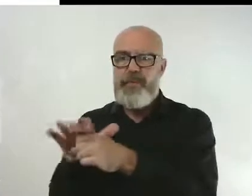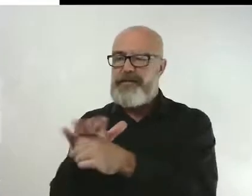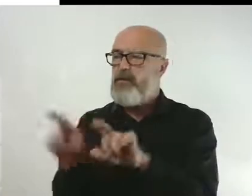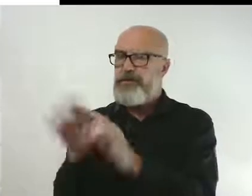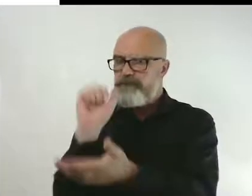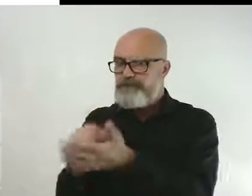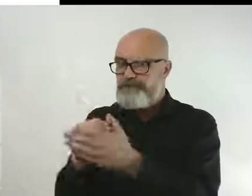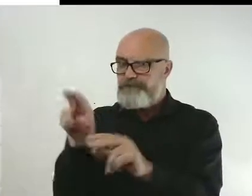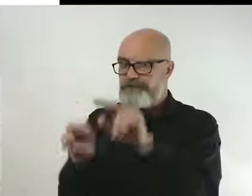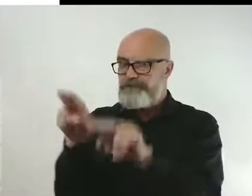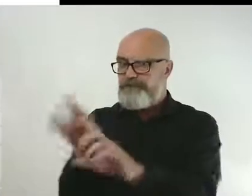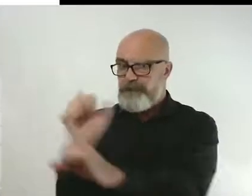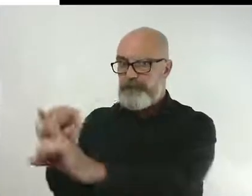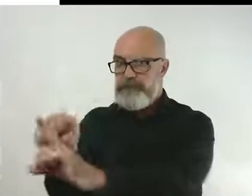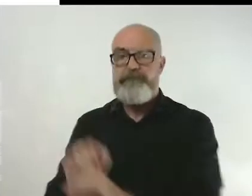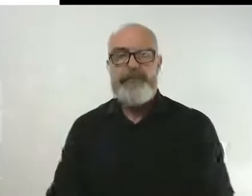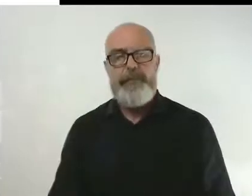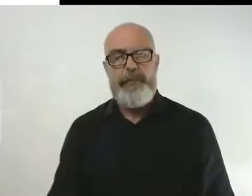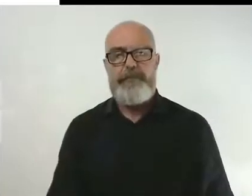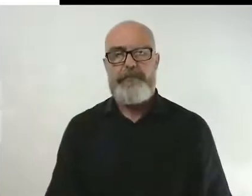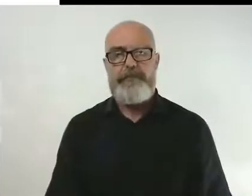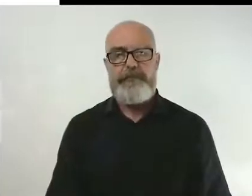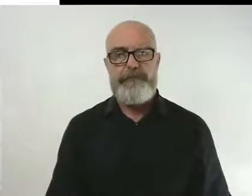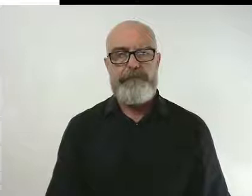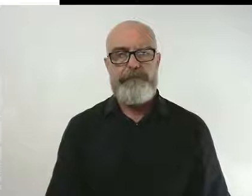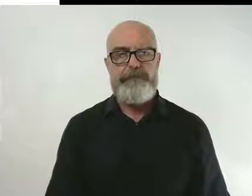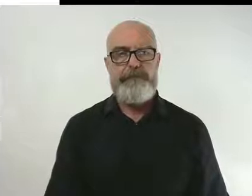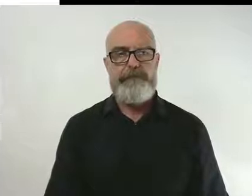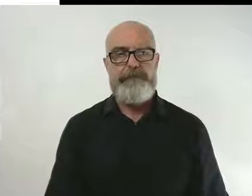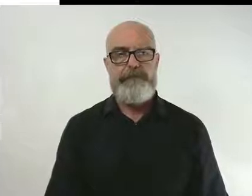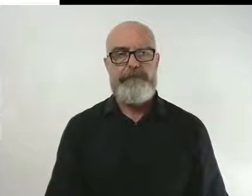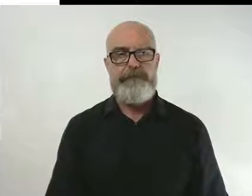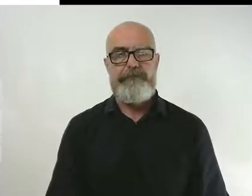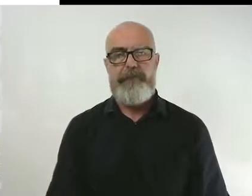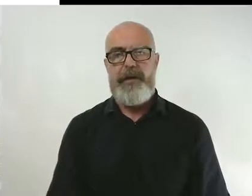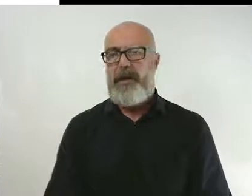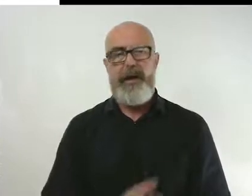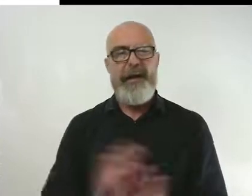a health condition and to do an accurate diagnosis.